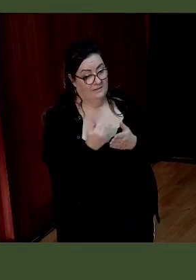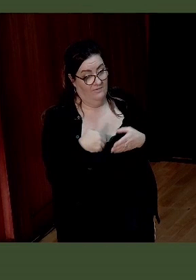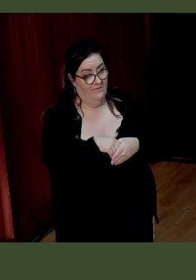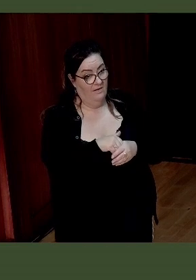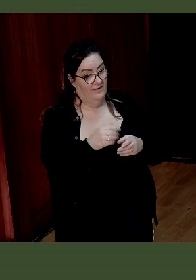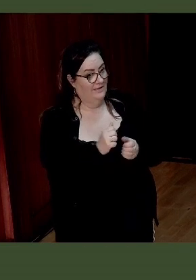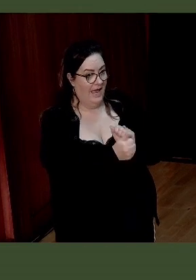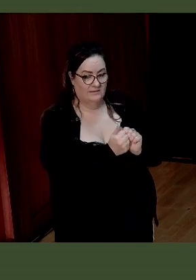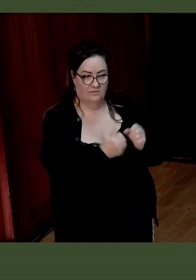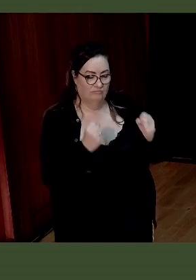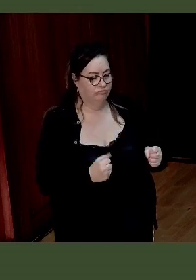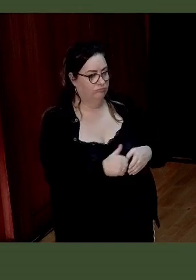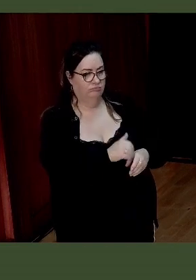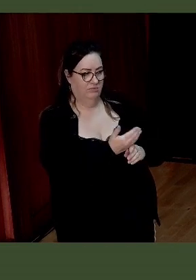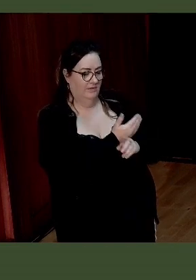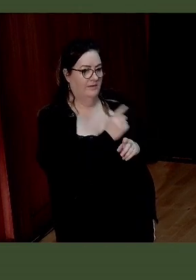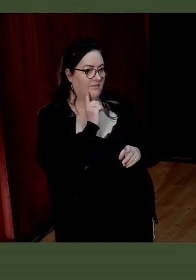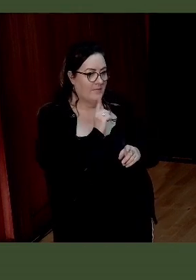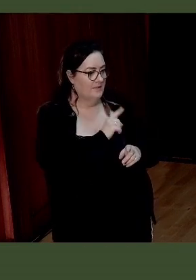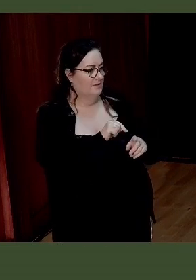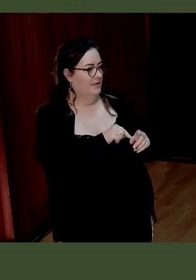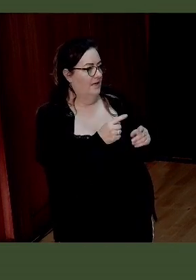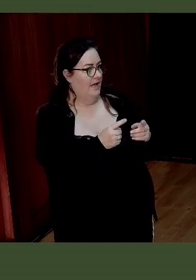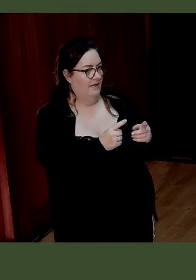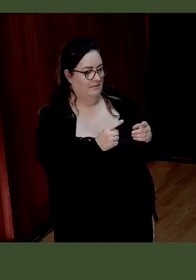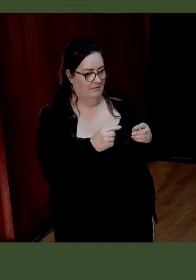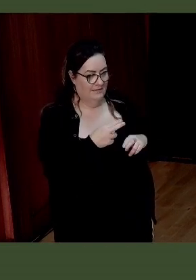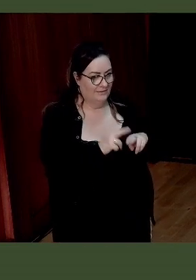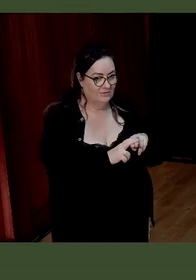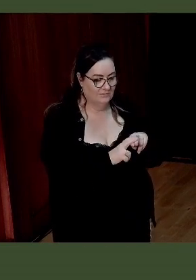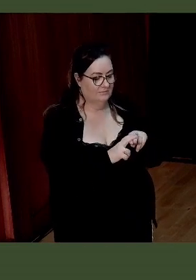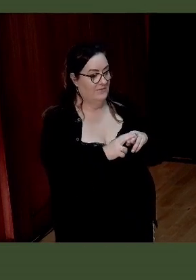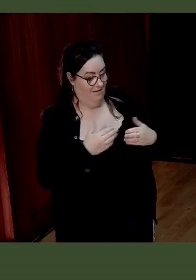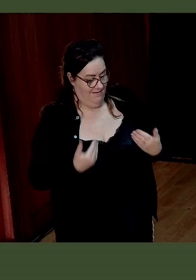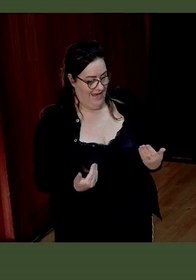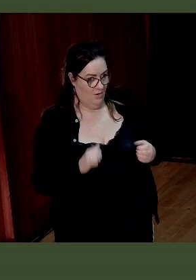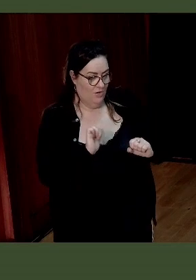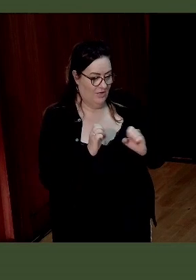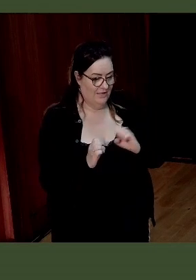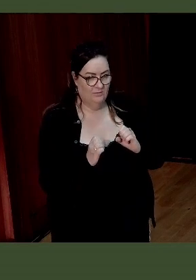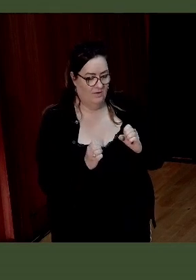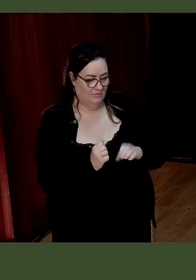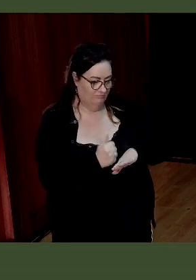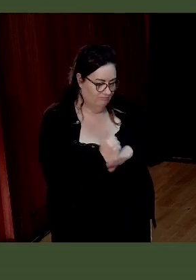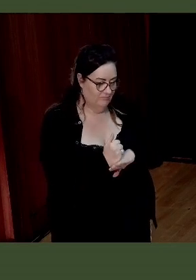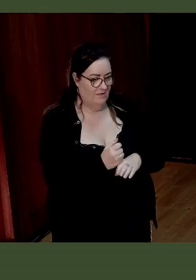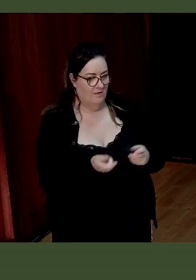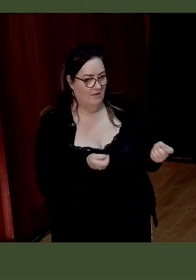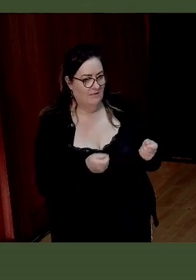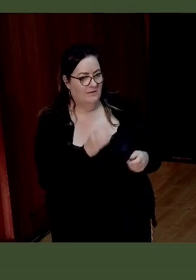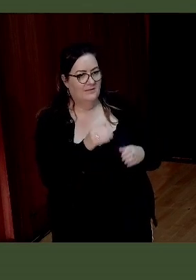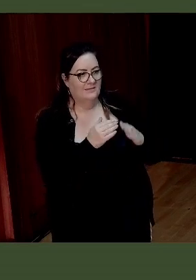an activist from early on in feminism and militant nationalism, now put all her energies into the founding and running of